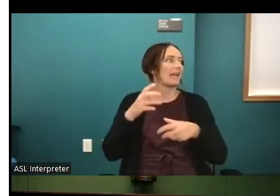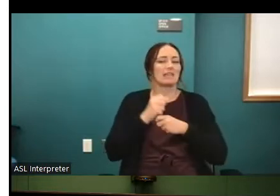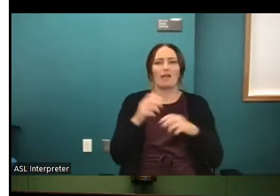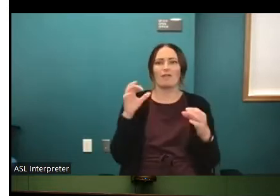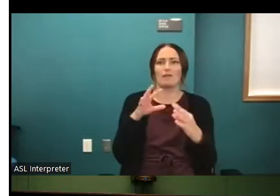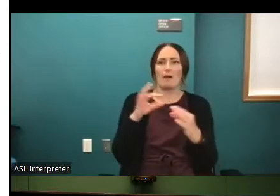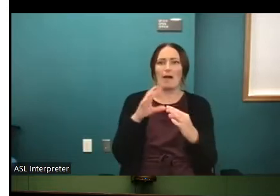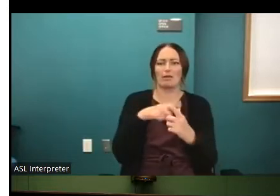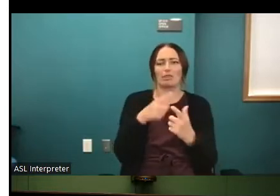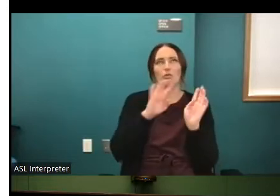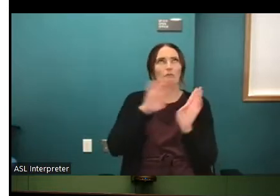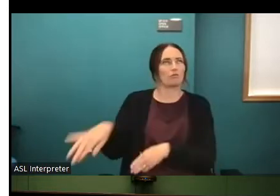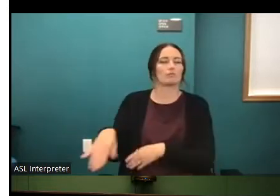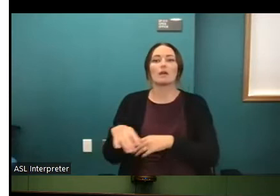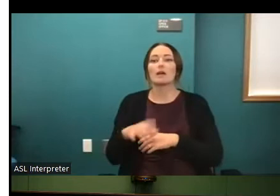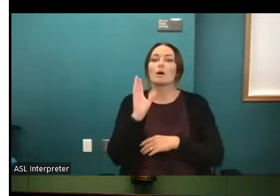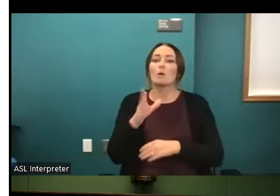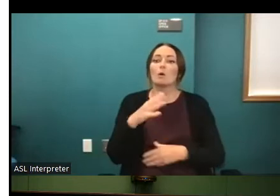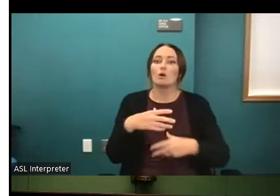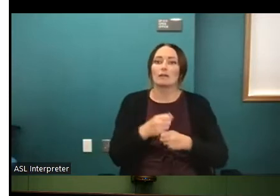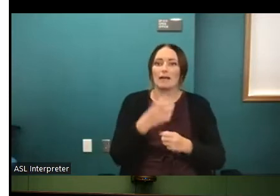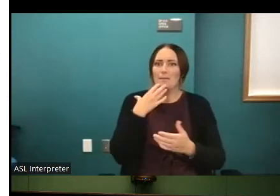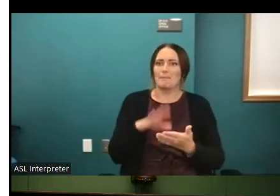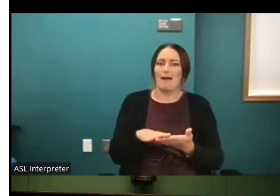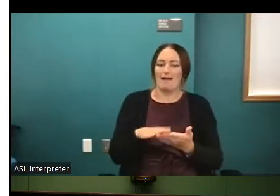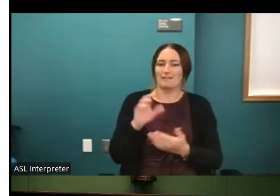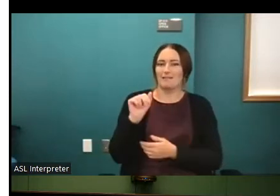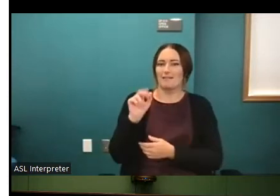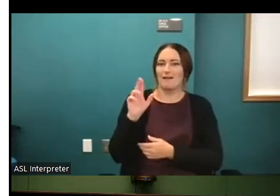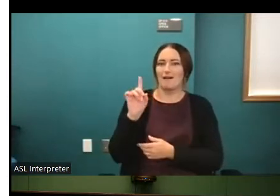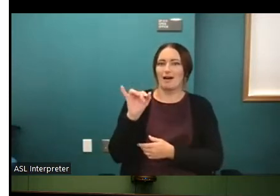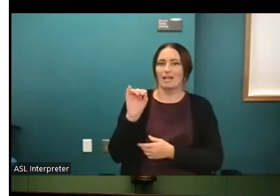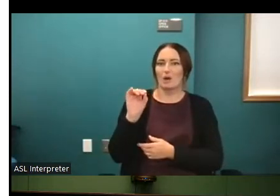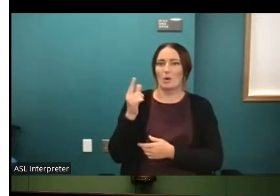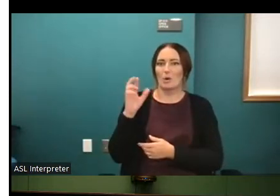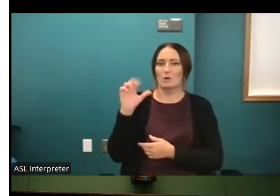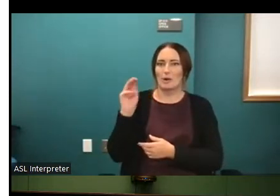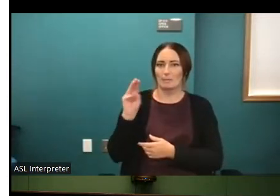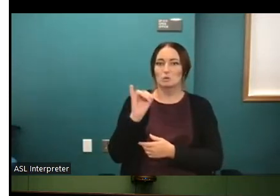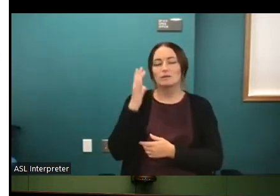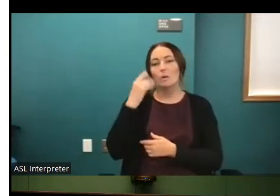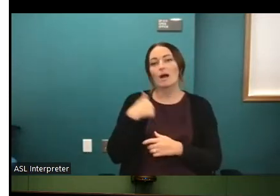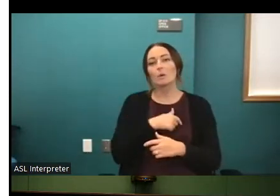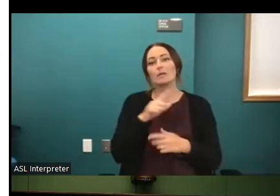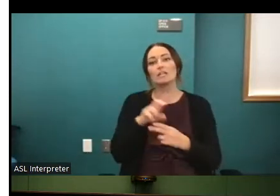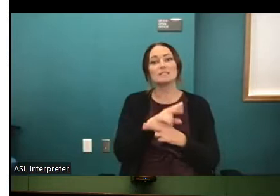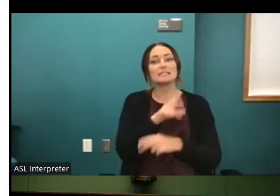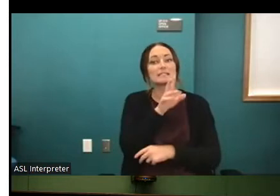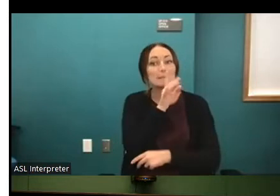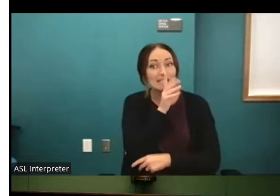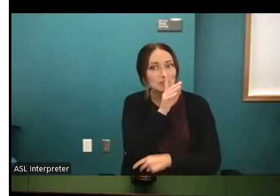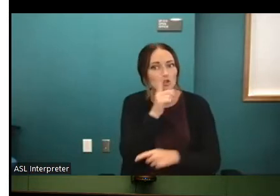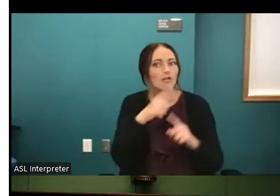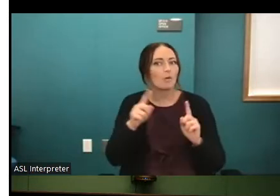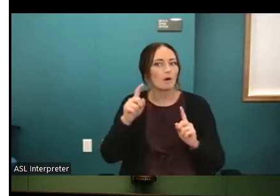and they squash it down. We're going to get a really, really crummy looking audiogram. So that's why we use speech for hearing aids. But the difference